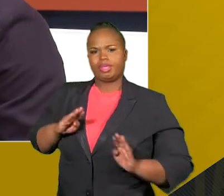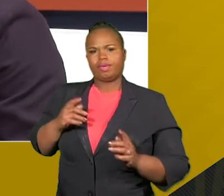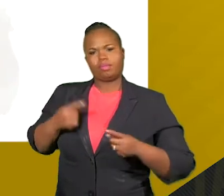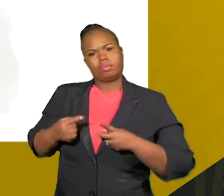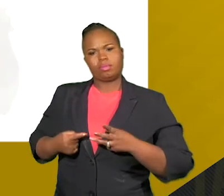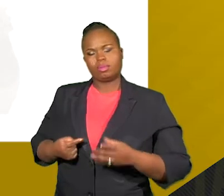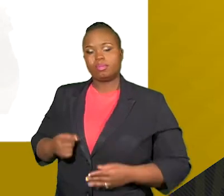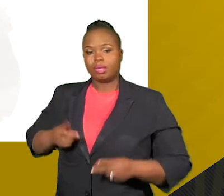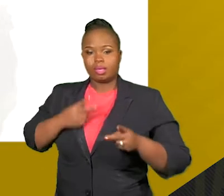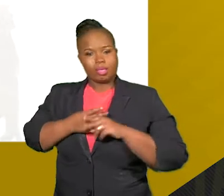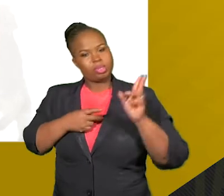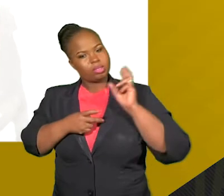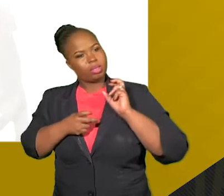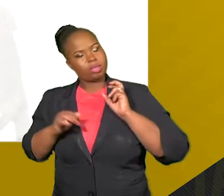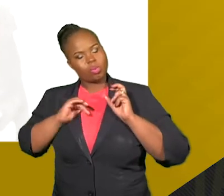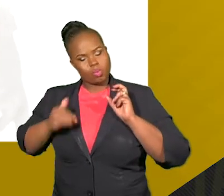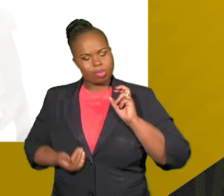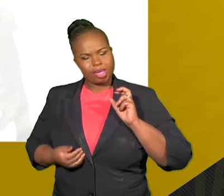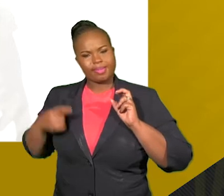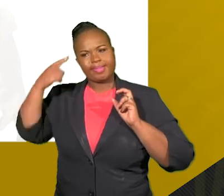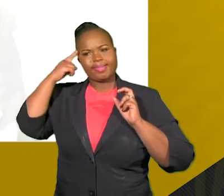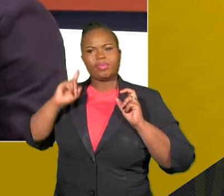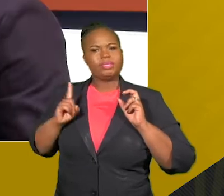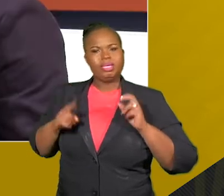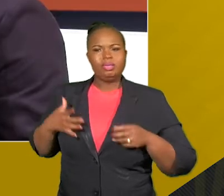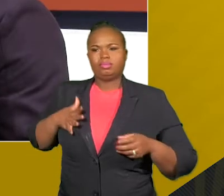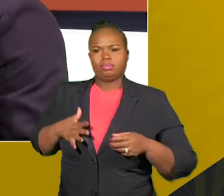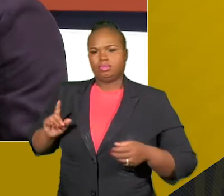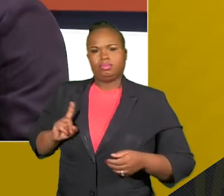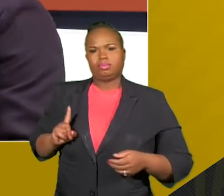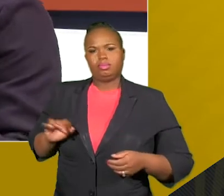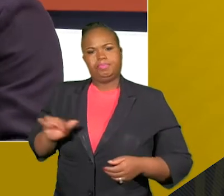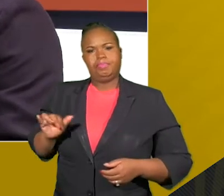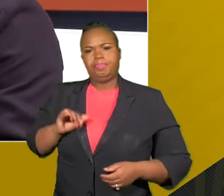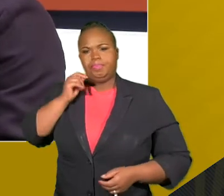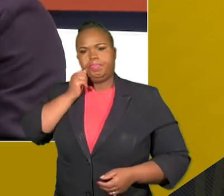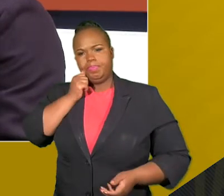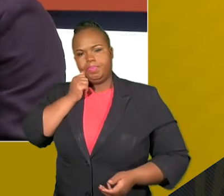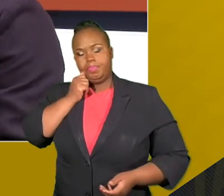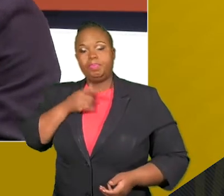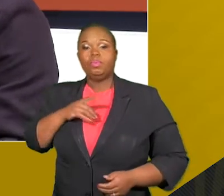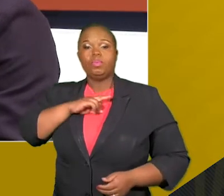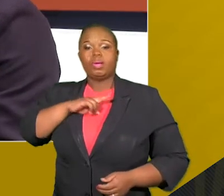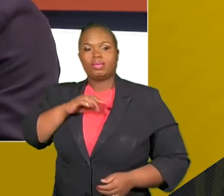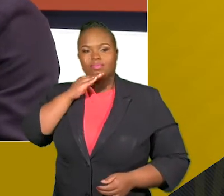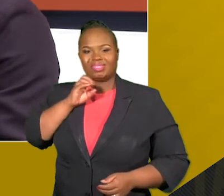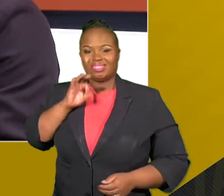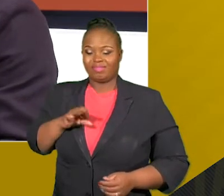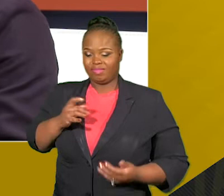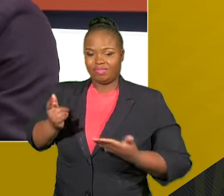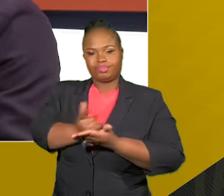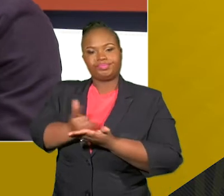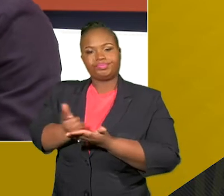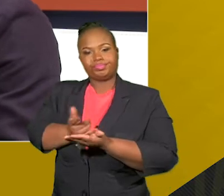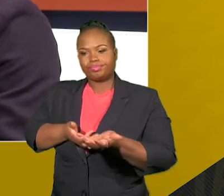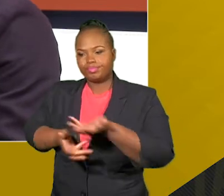we should also hear from women. Uguti really isifuni indoda njani. So that would mean uguti when there are conversations, we'll